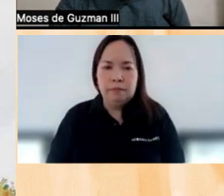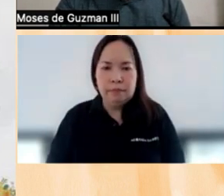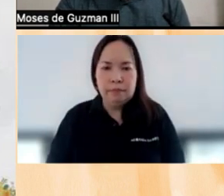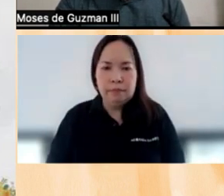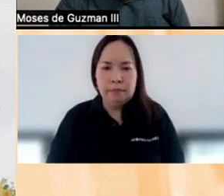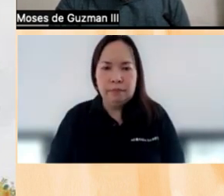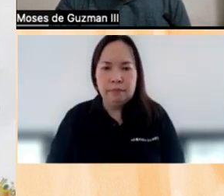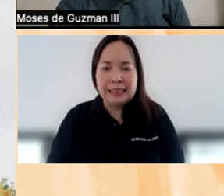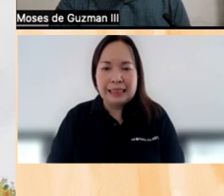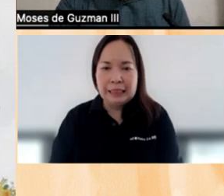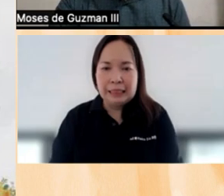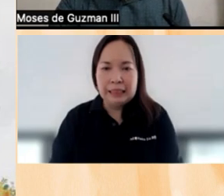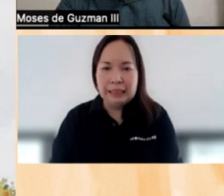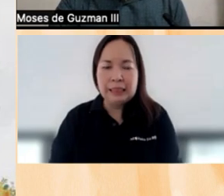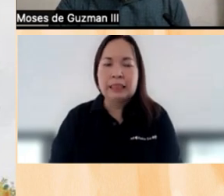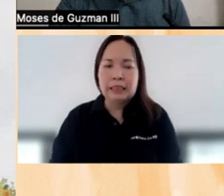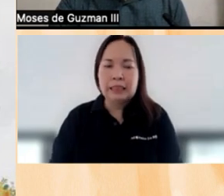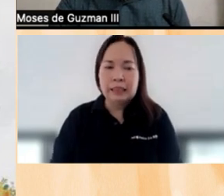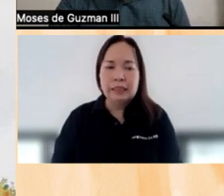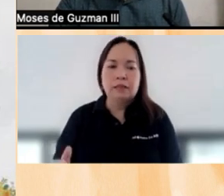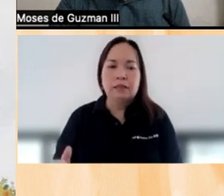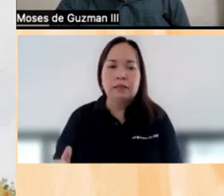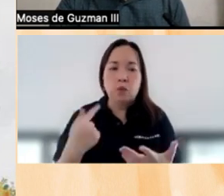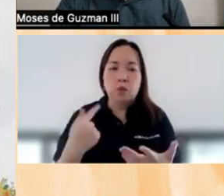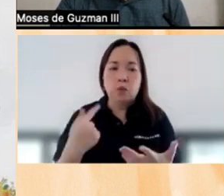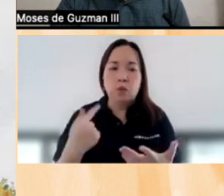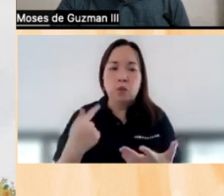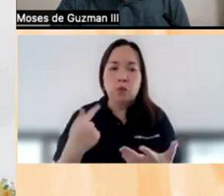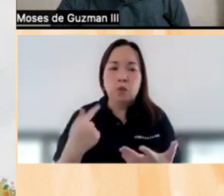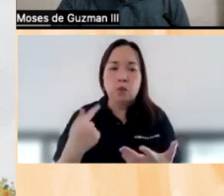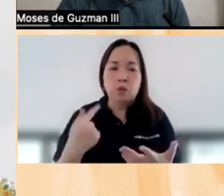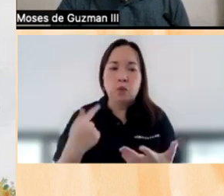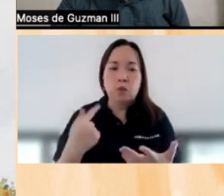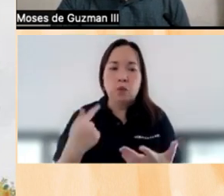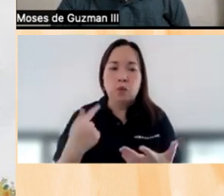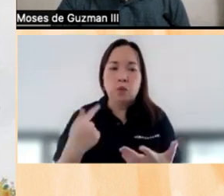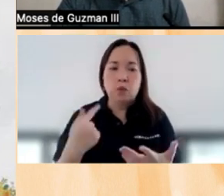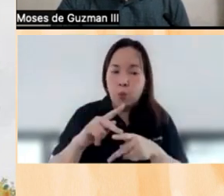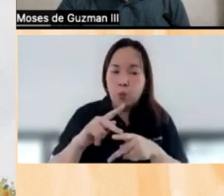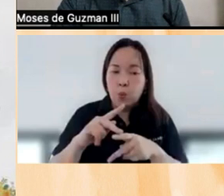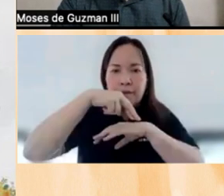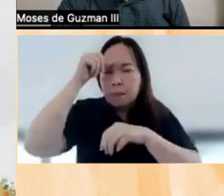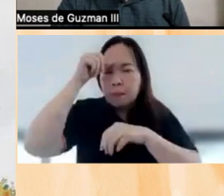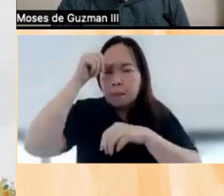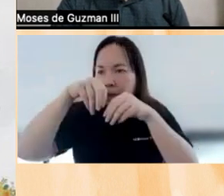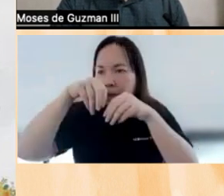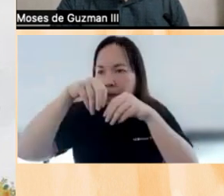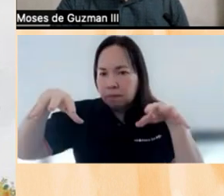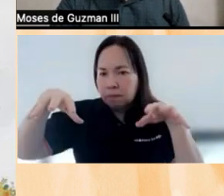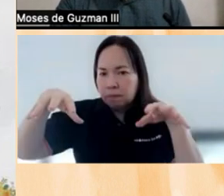it cannot be done, the safest course of action is to admit the patient in a hospital.